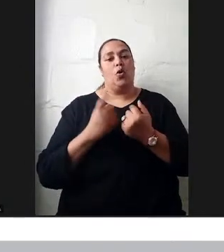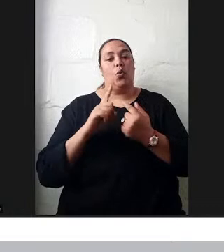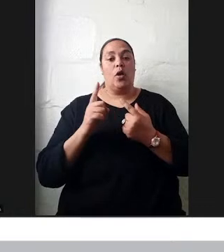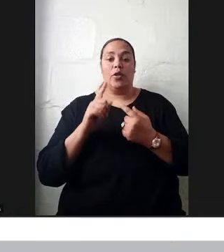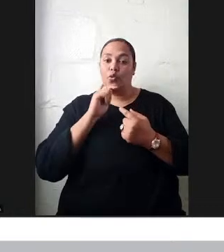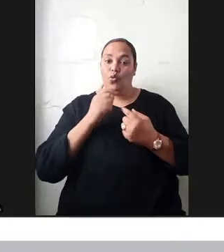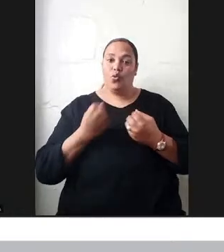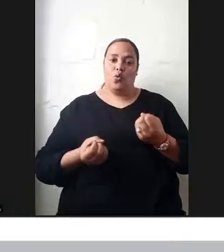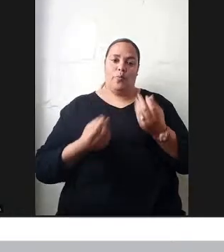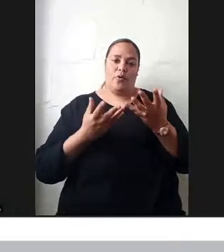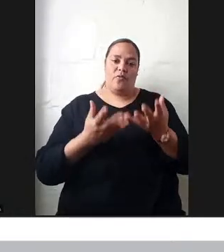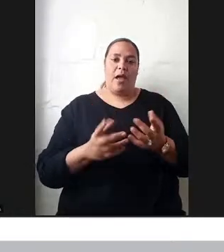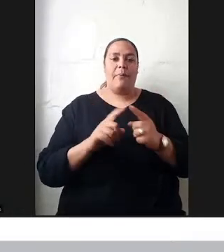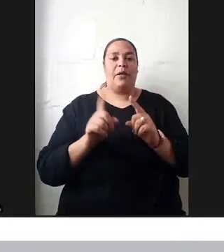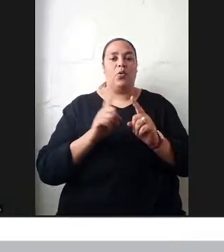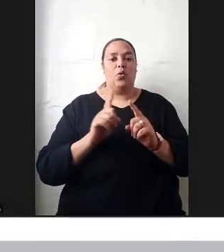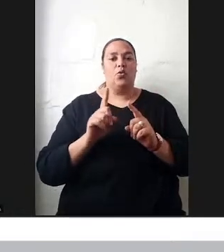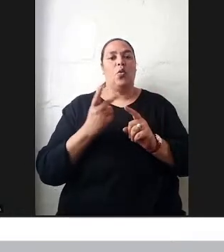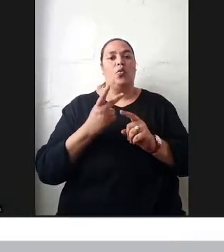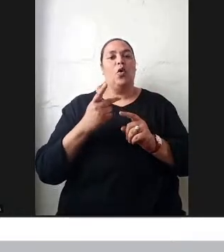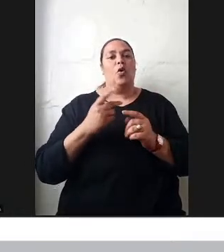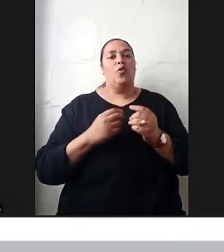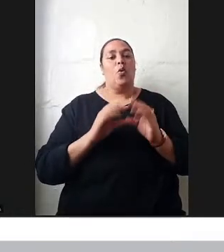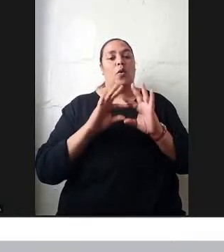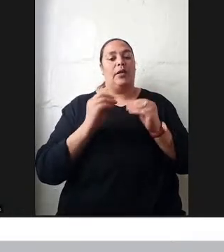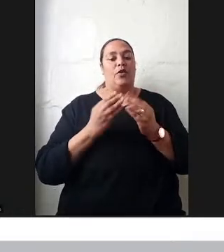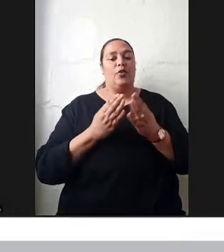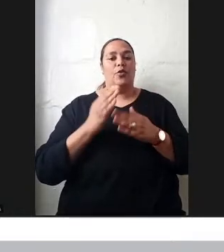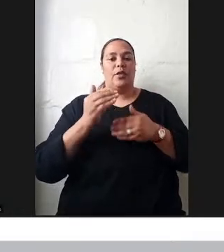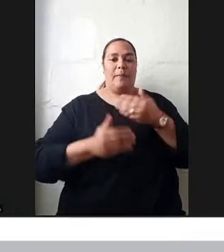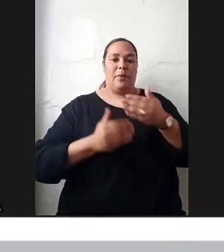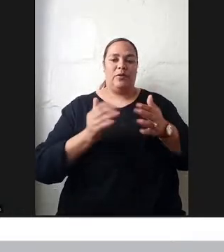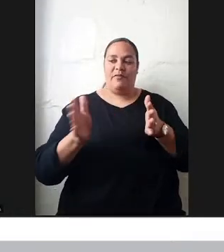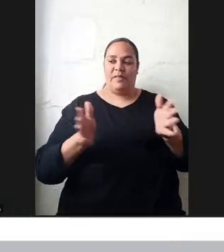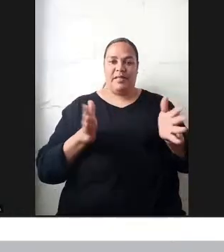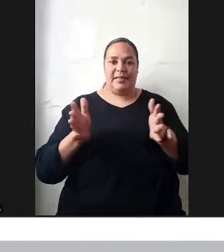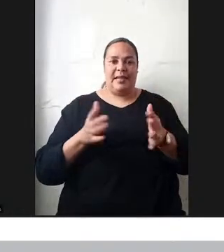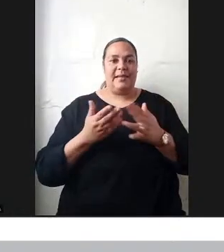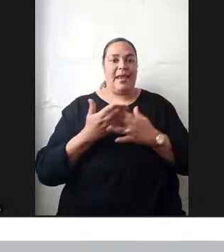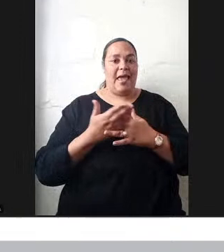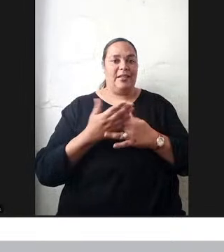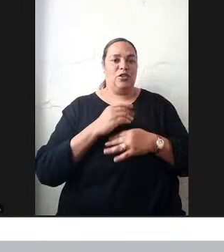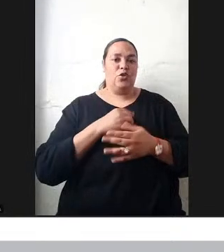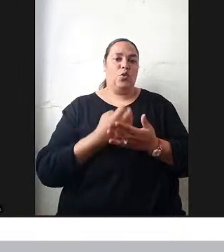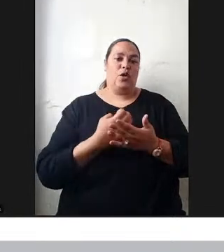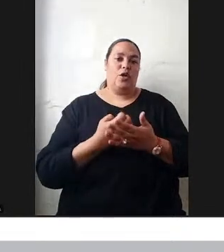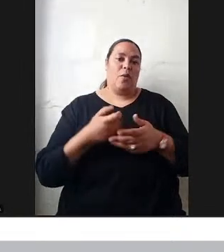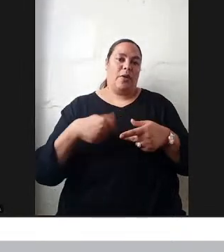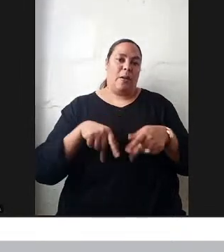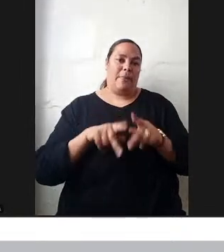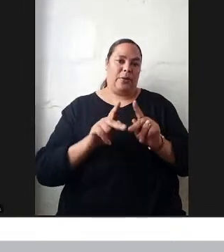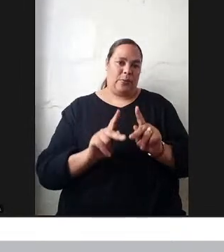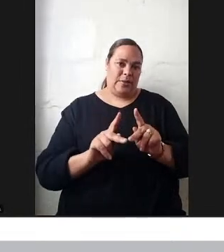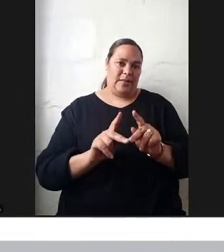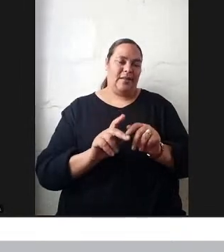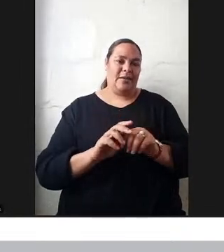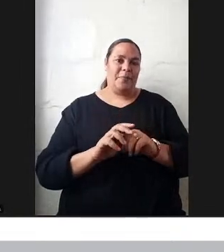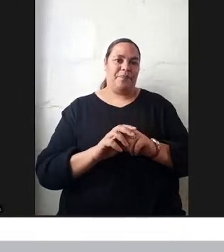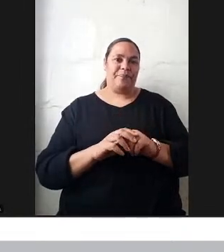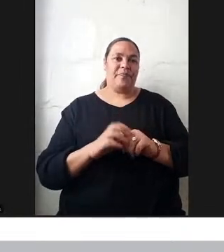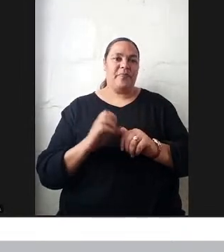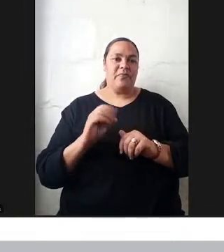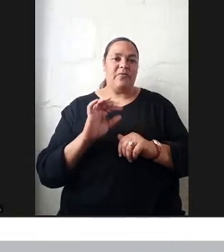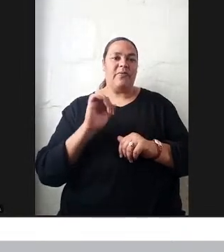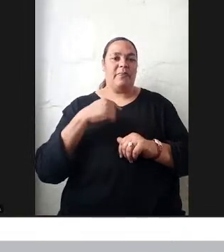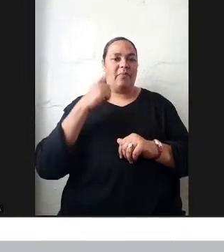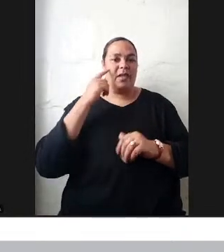Labs also as an organization through the process also would facilitate them to access to economic opportunities. So that I think broadly is